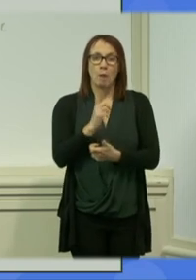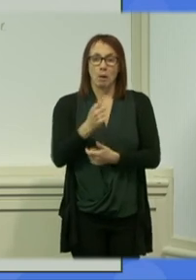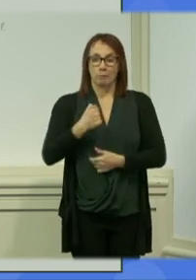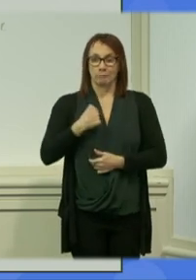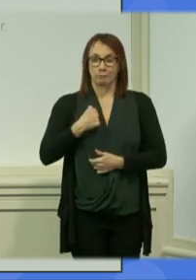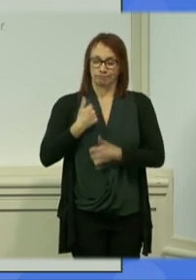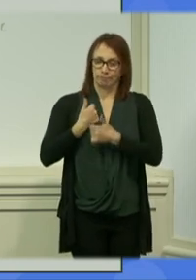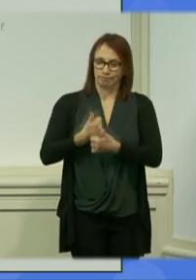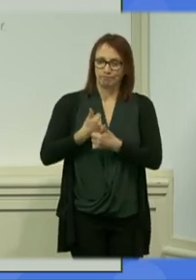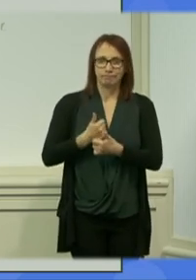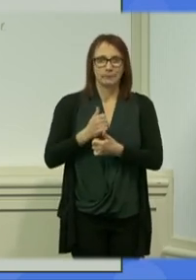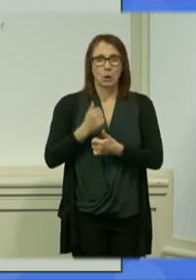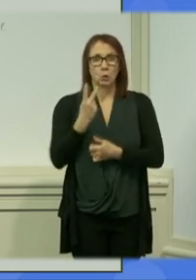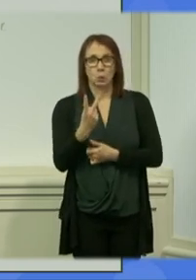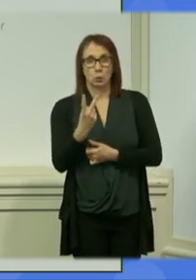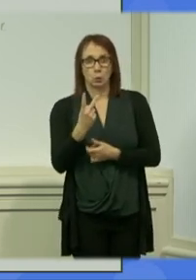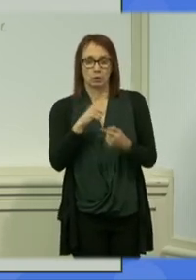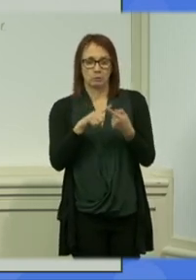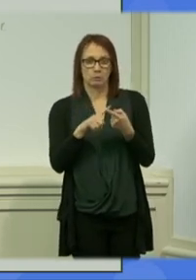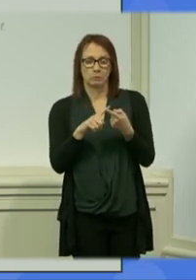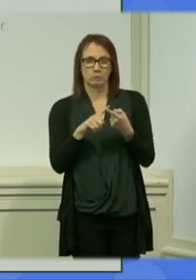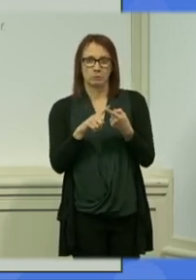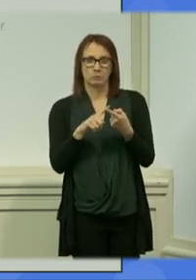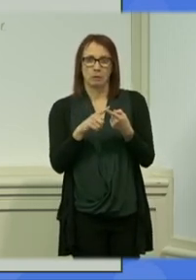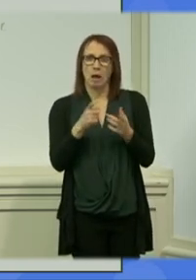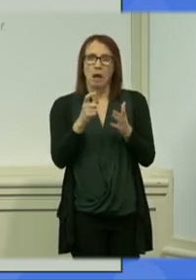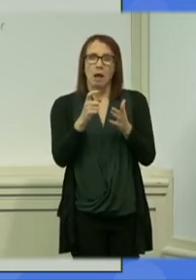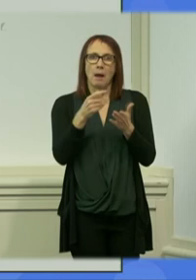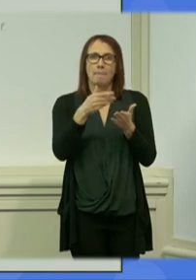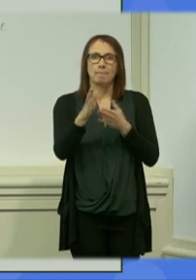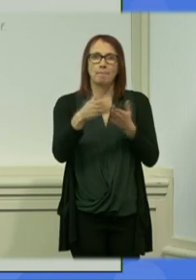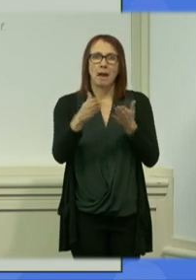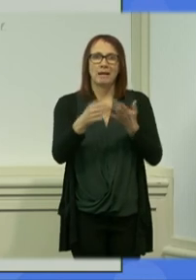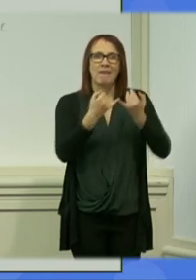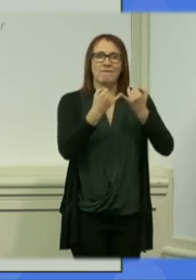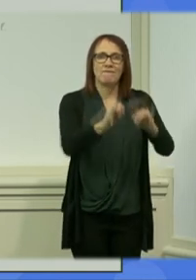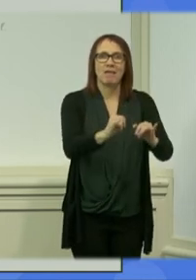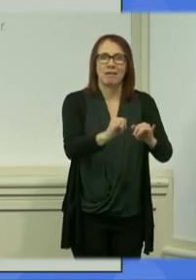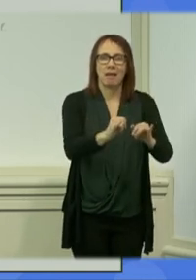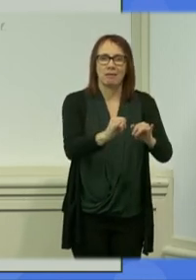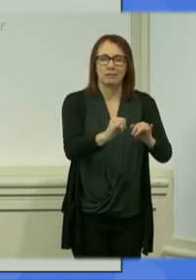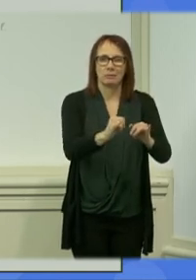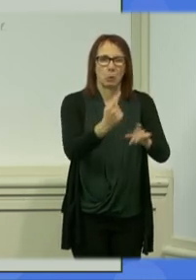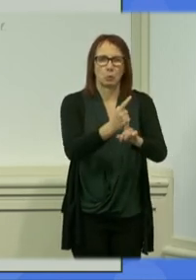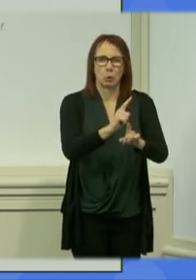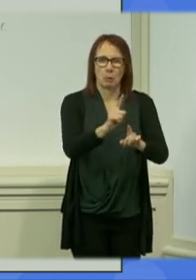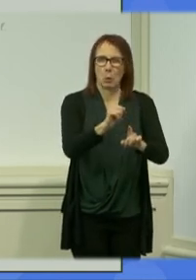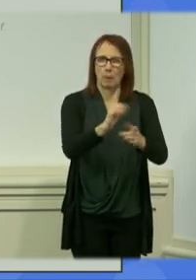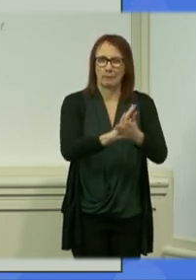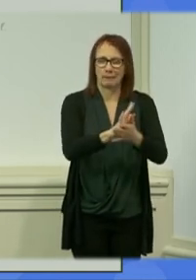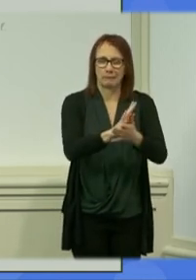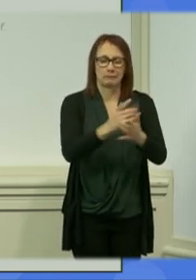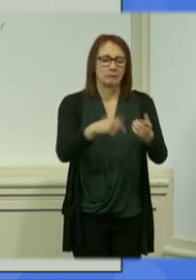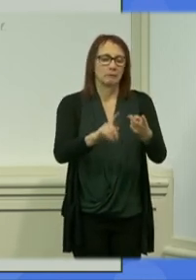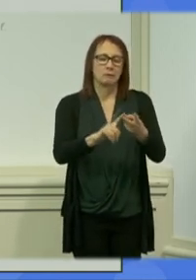two specific areas, and that's to address market failures and externalities, and that's two terms I'll come on to just define in a